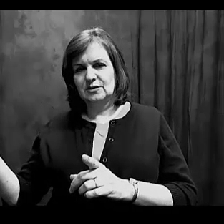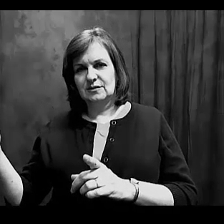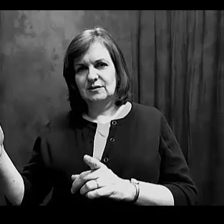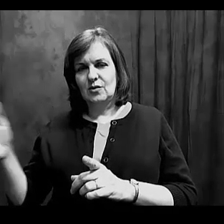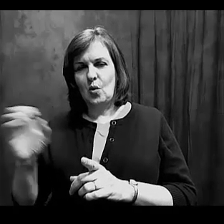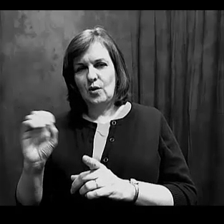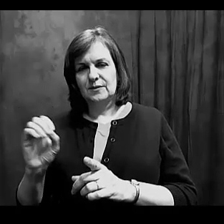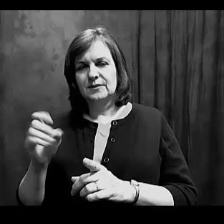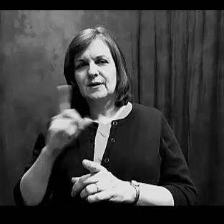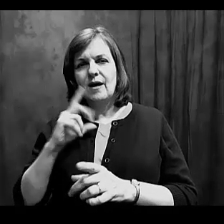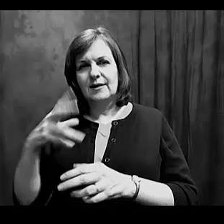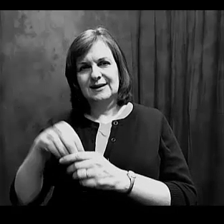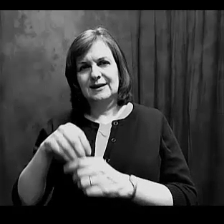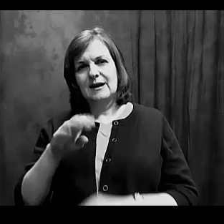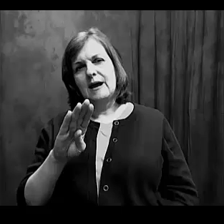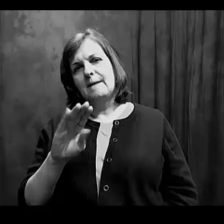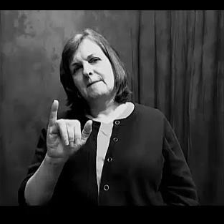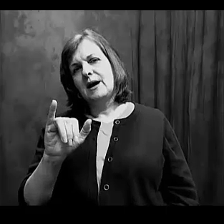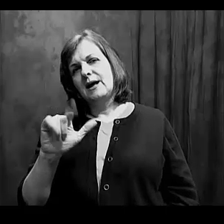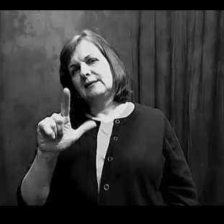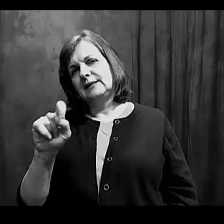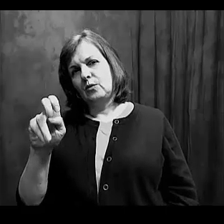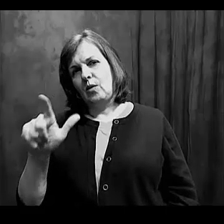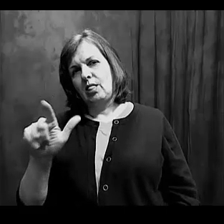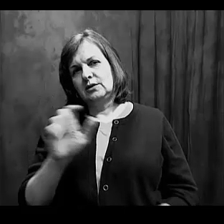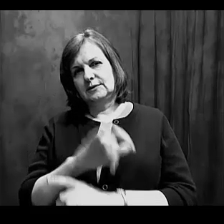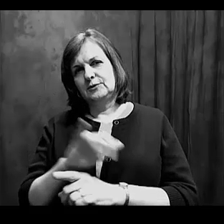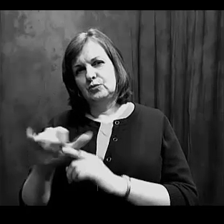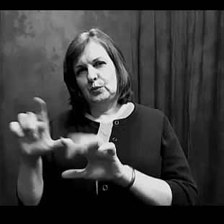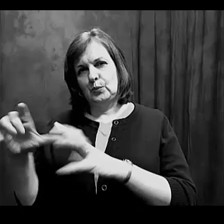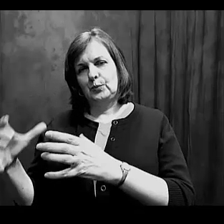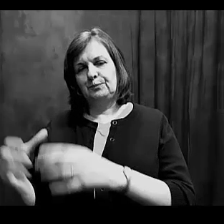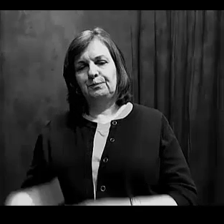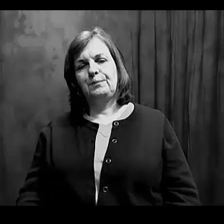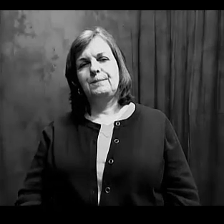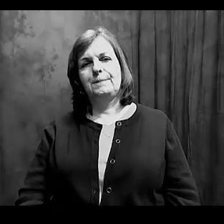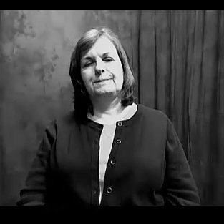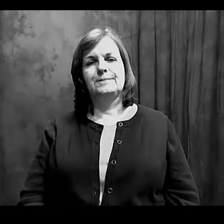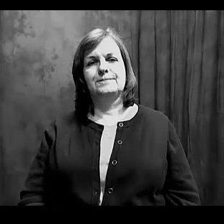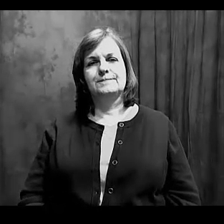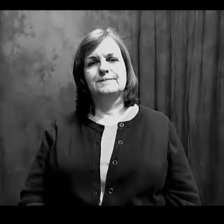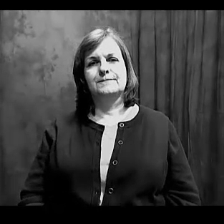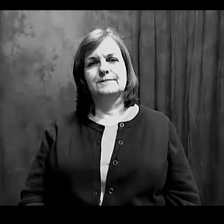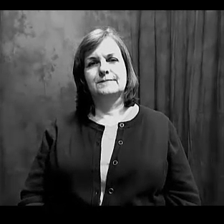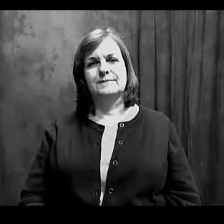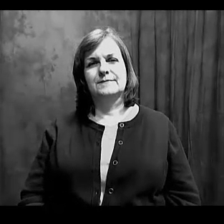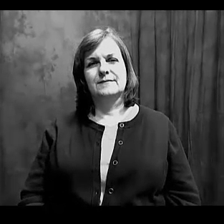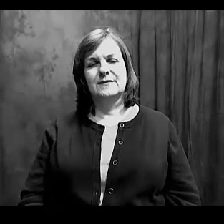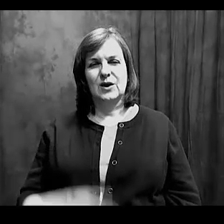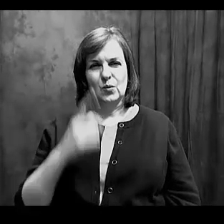Everything else we're going to look here actually falls into our bilateral symmetry.